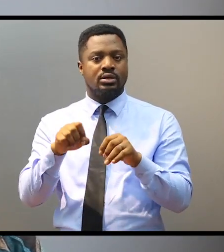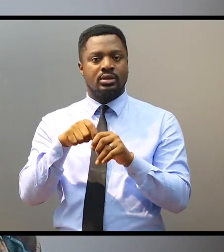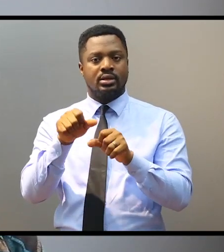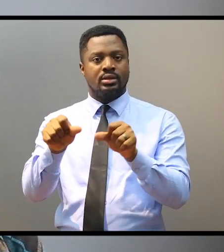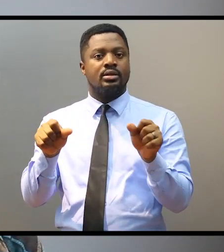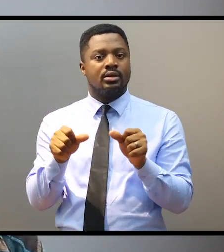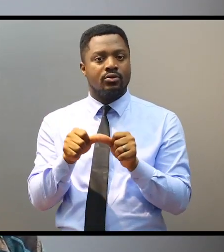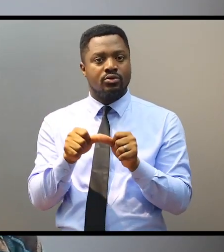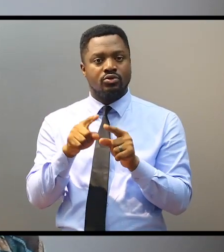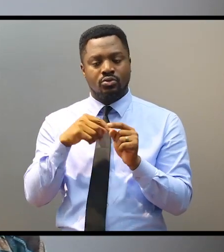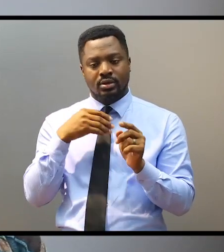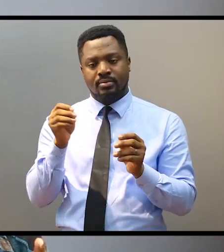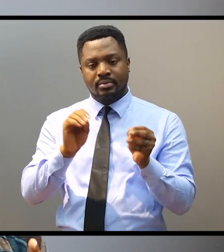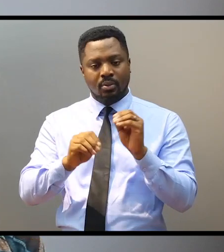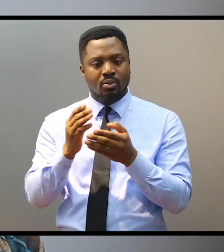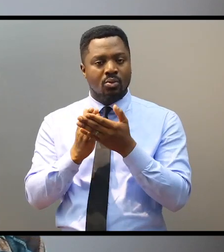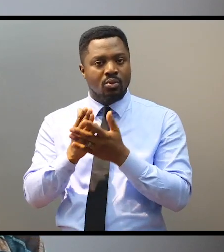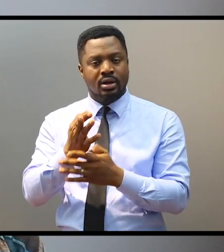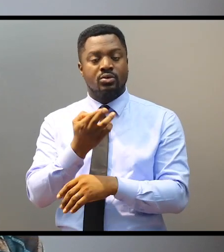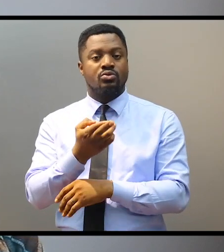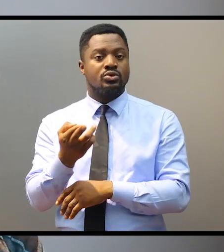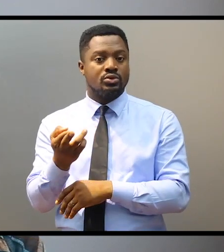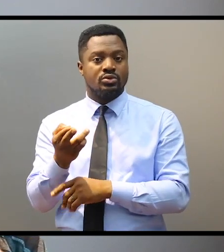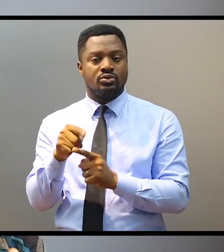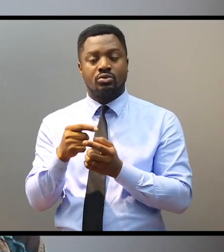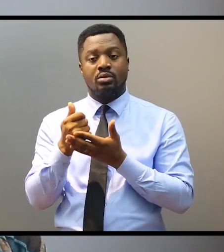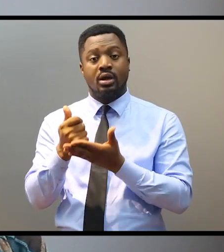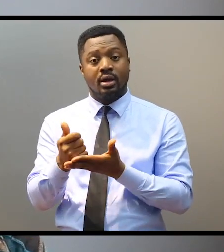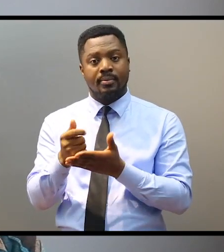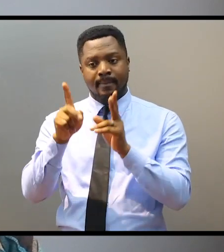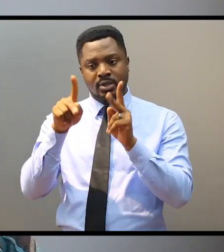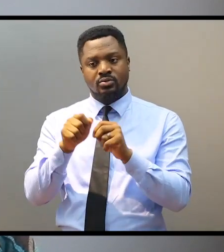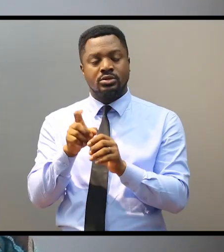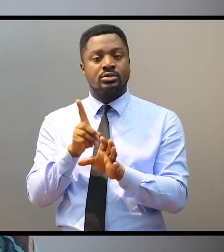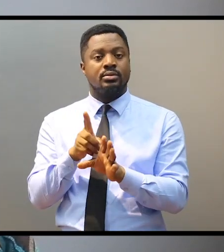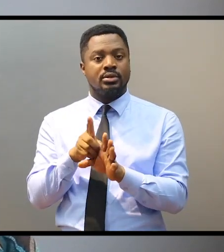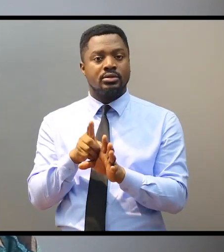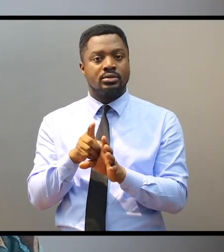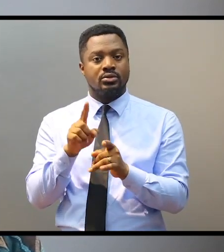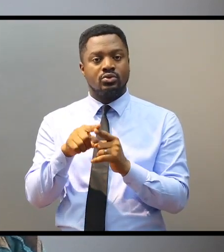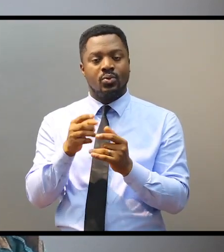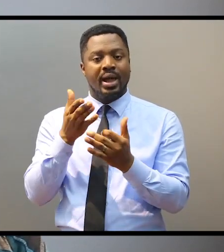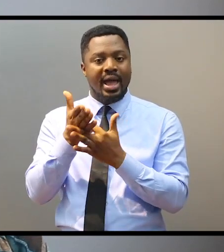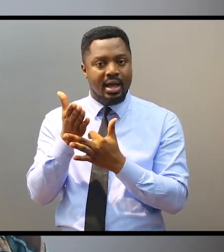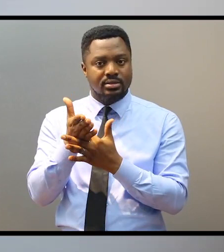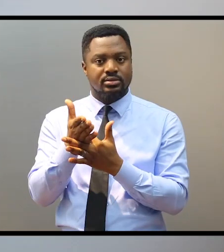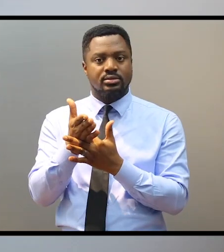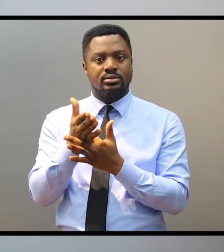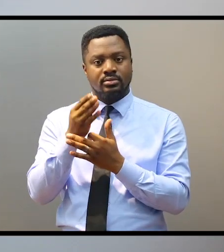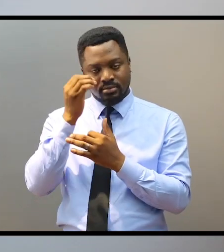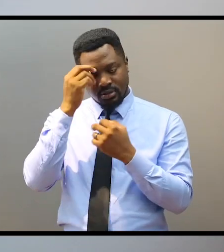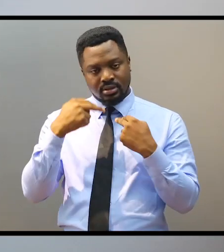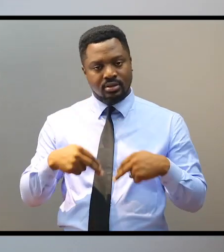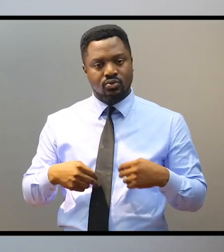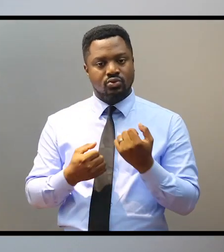in that area so that we can put in place the right resources to help persons with disability to access